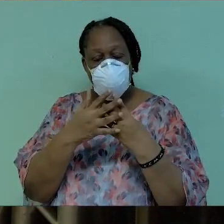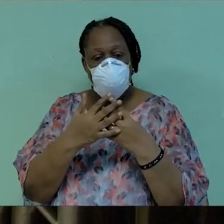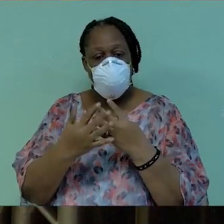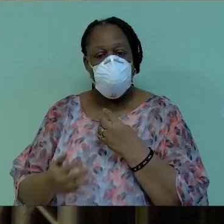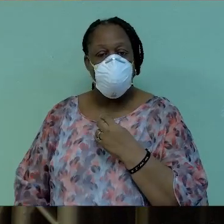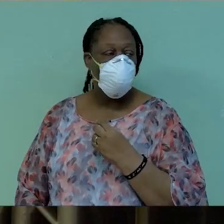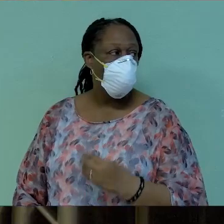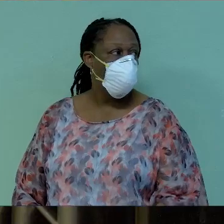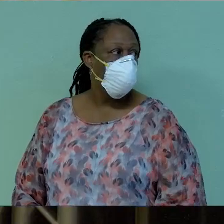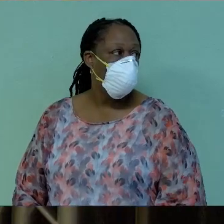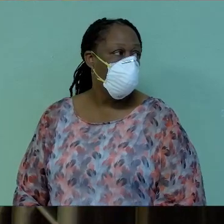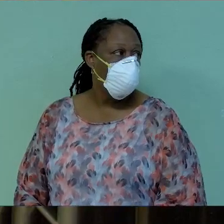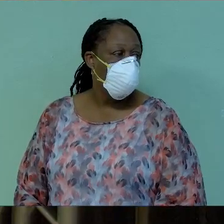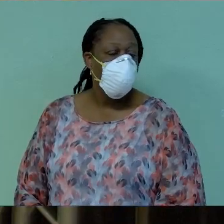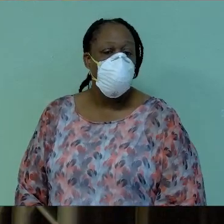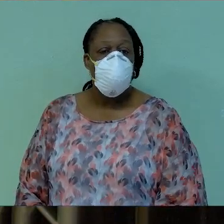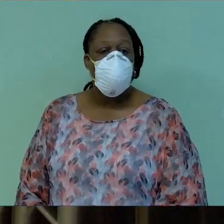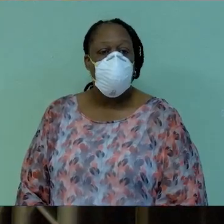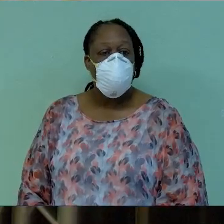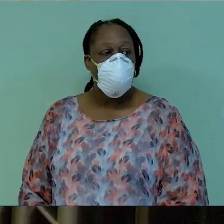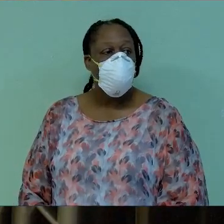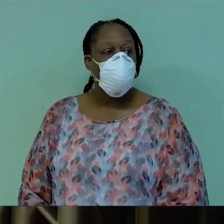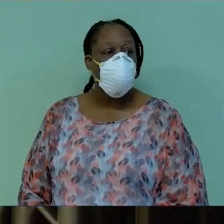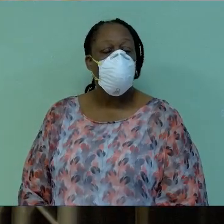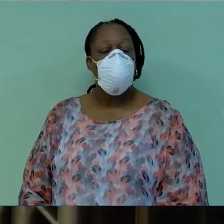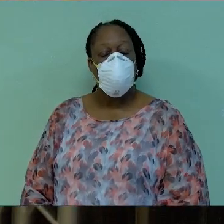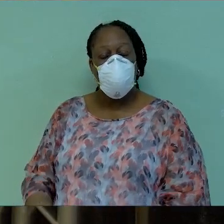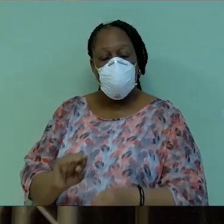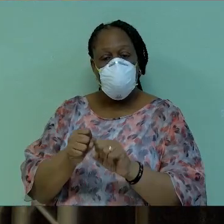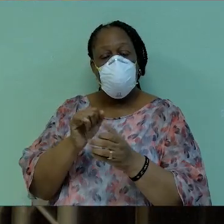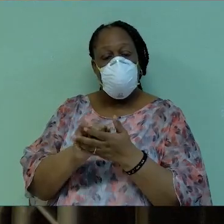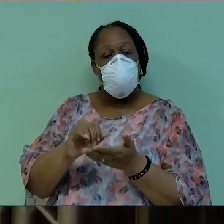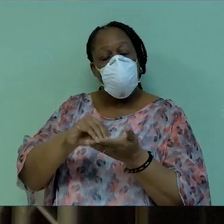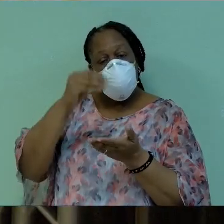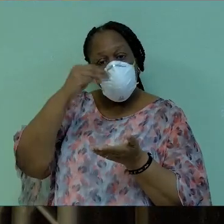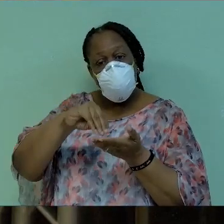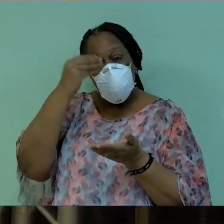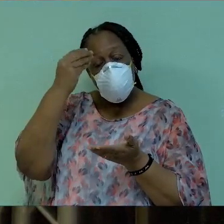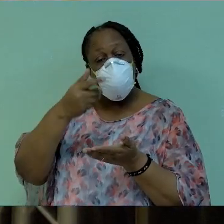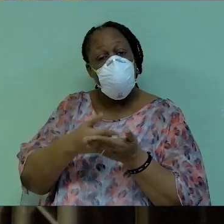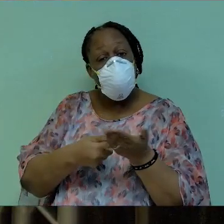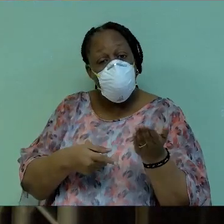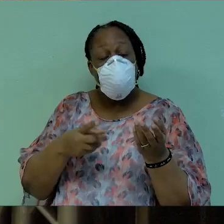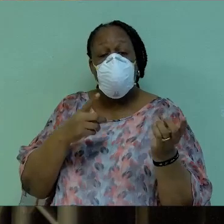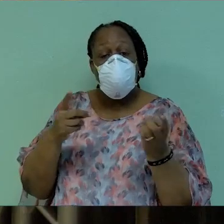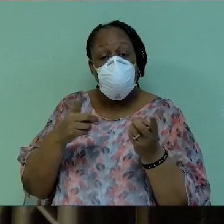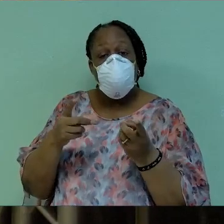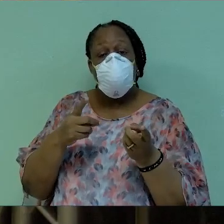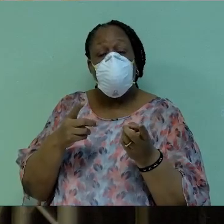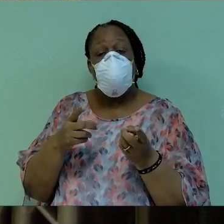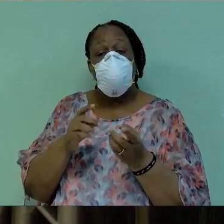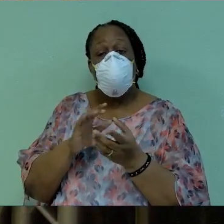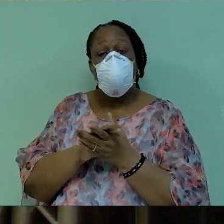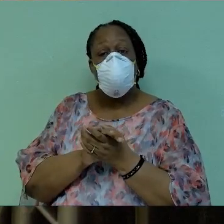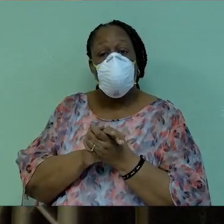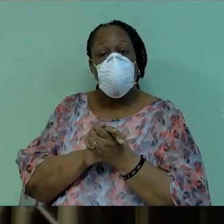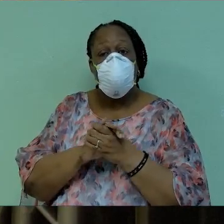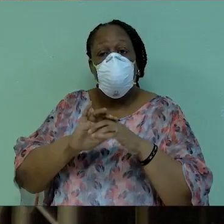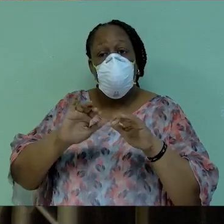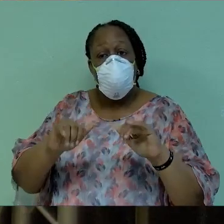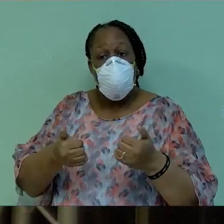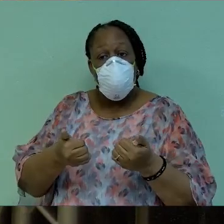of the major things that we have done to educate the inmates and to have them, to reassure them how we're going